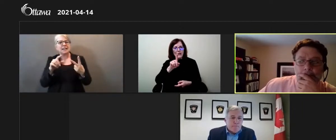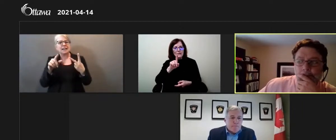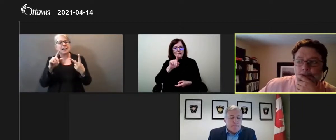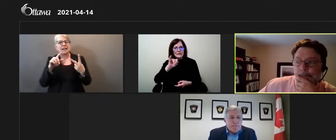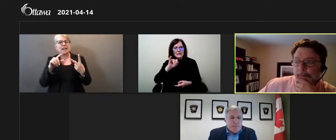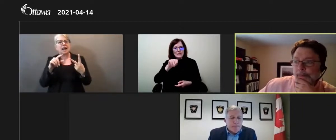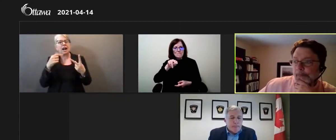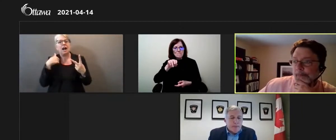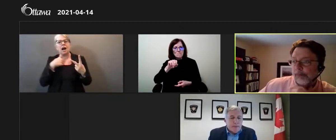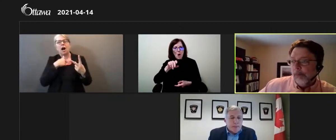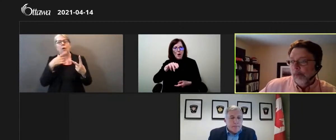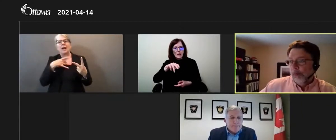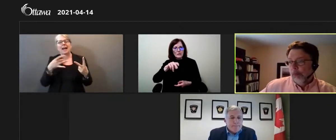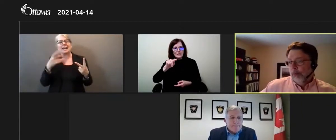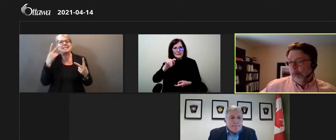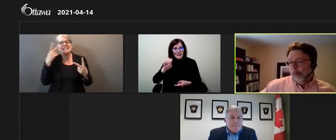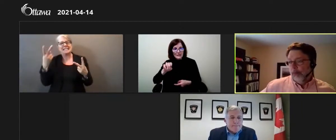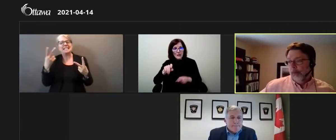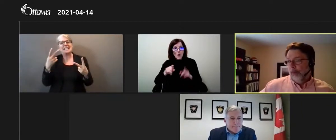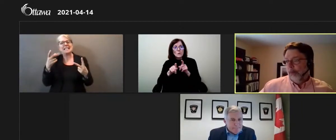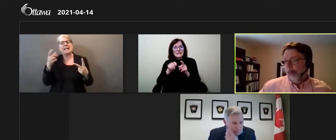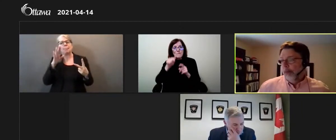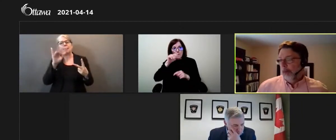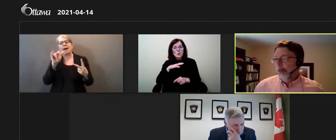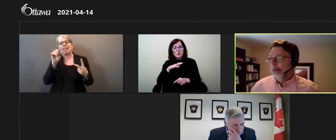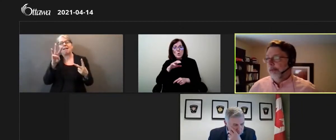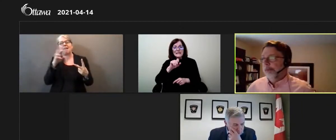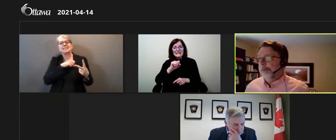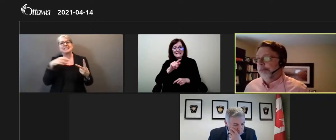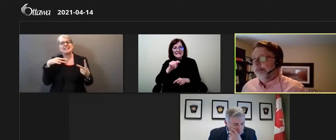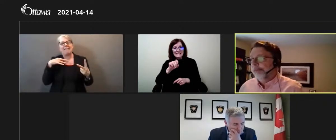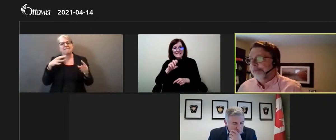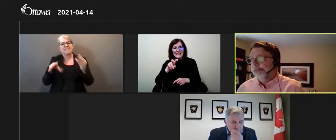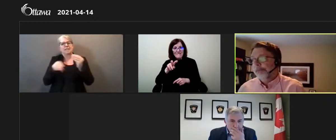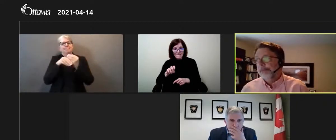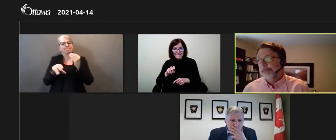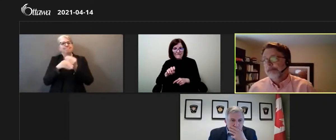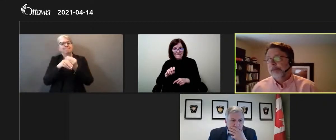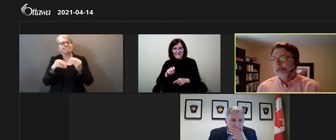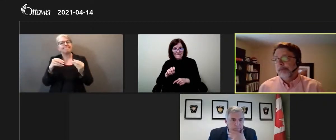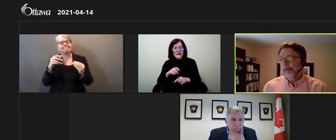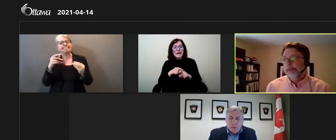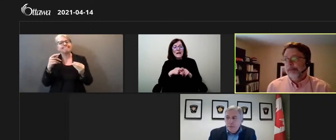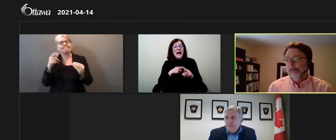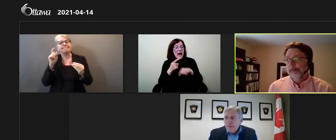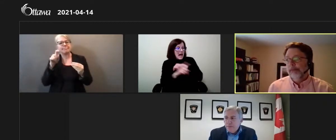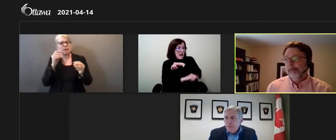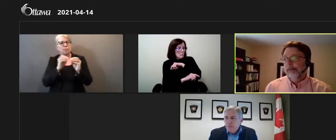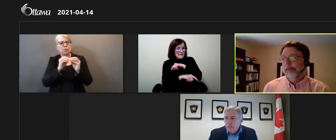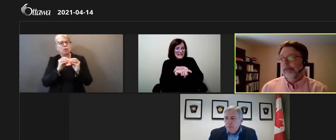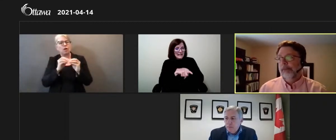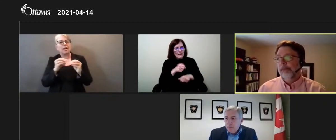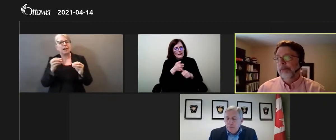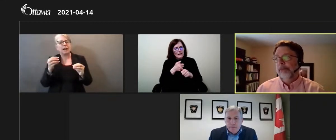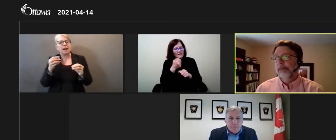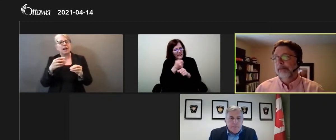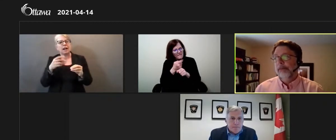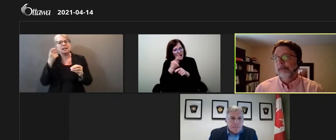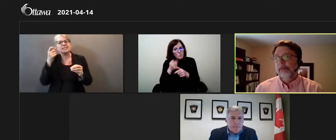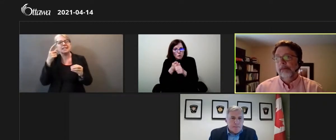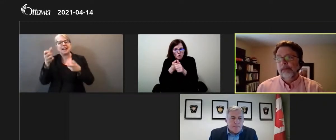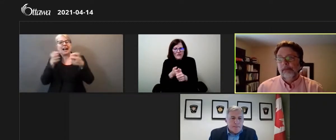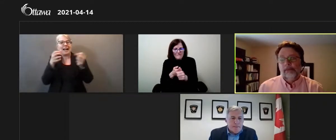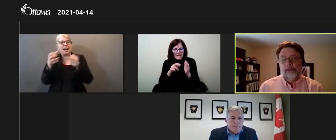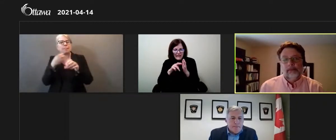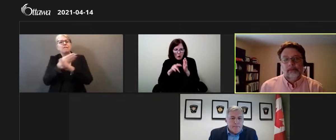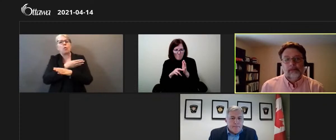up of bylaw. The bylaw staffing is good, but it was done before pandemic,